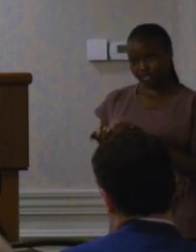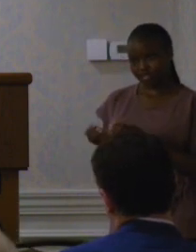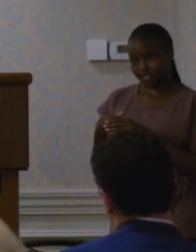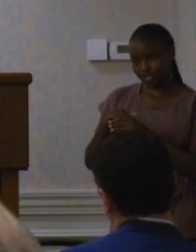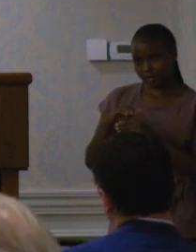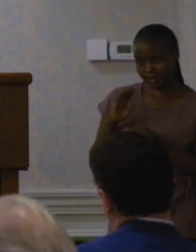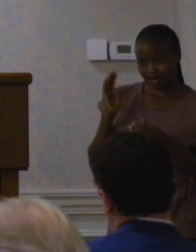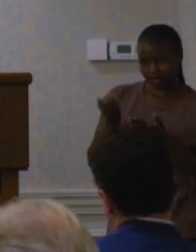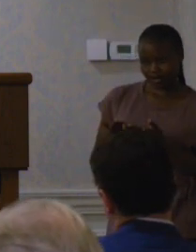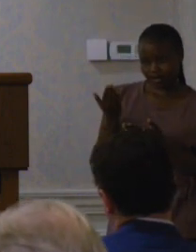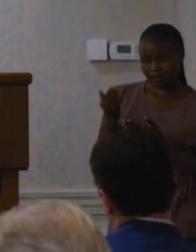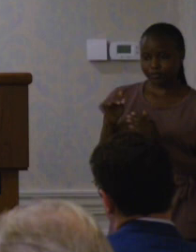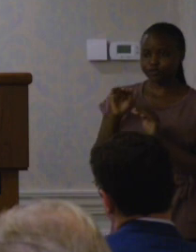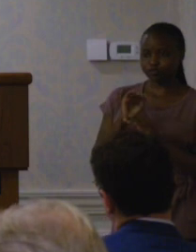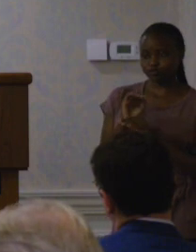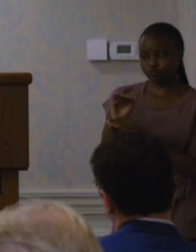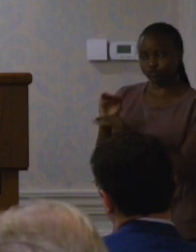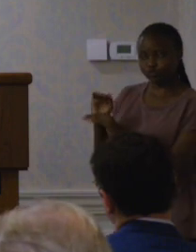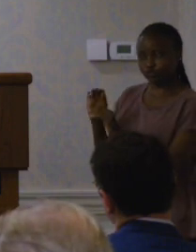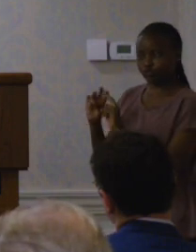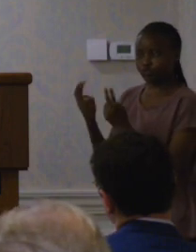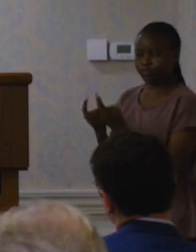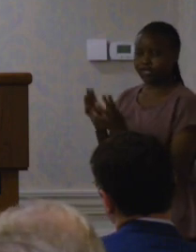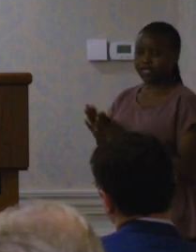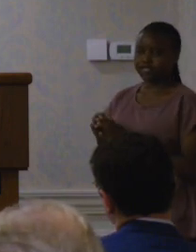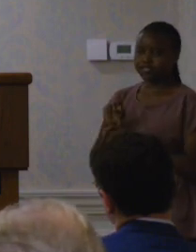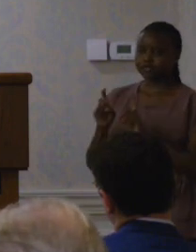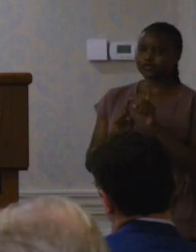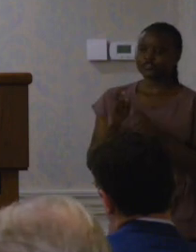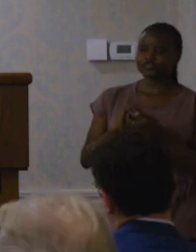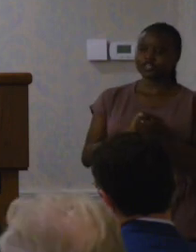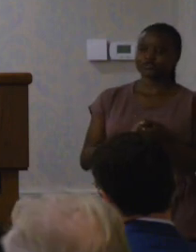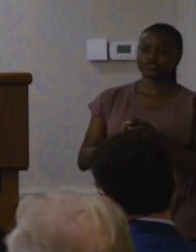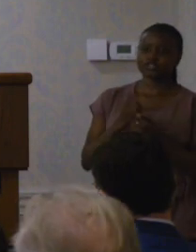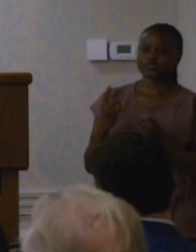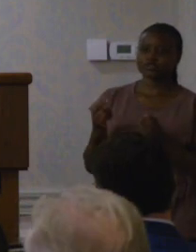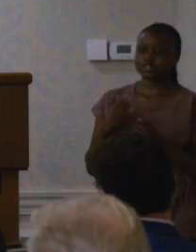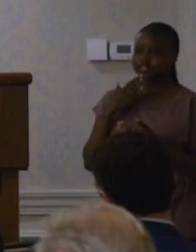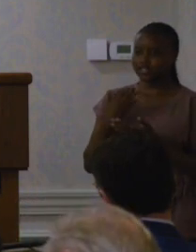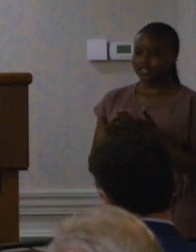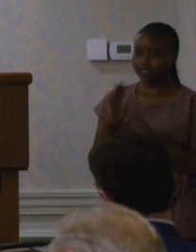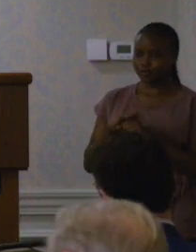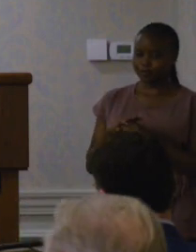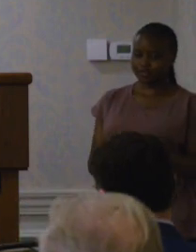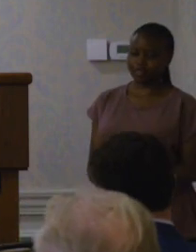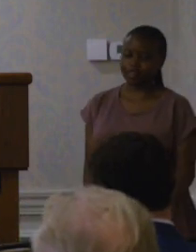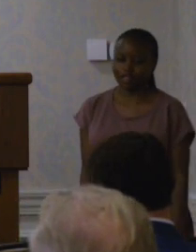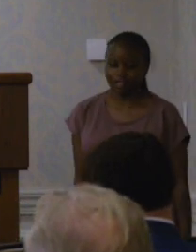up to ask panelists questions and to engage with each other. Thank you so much.